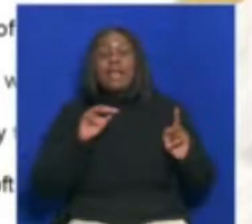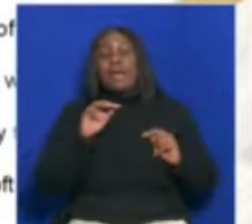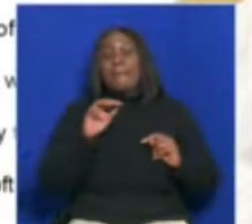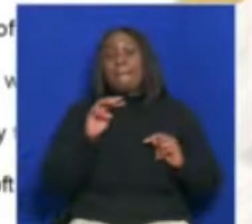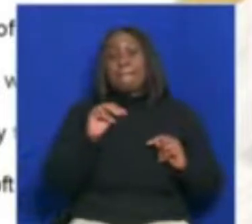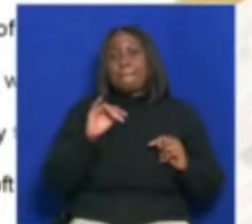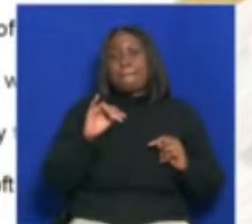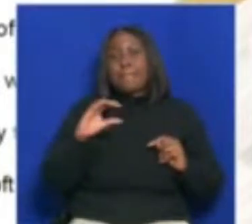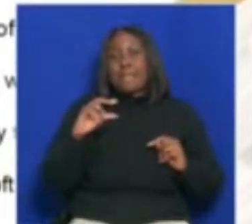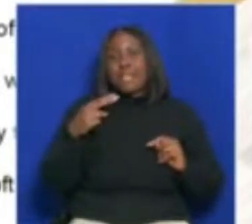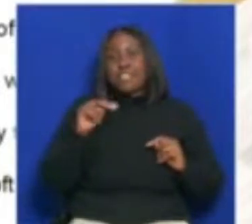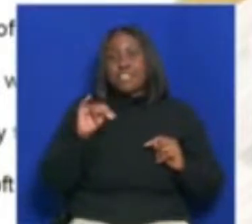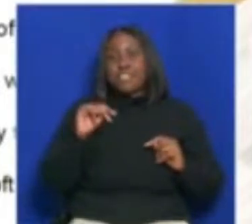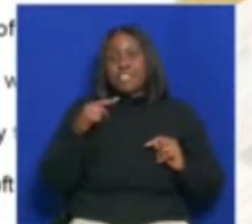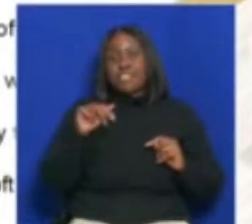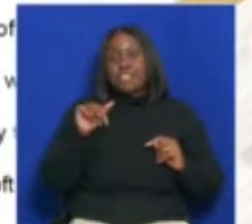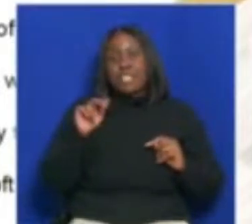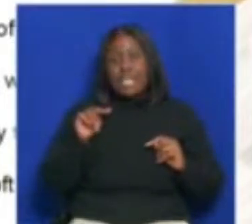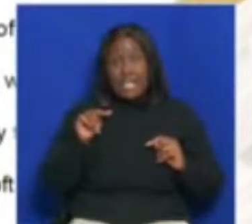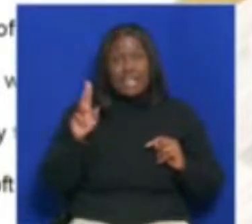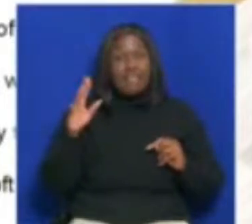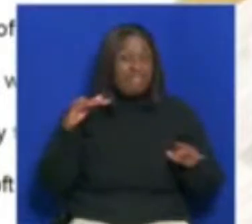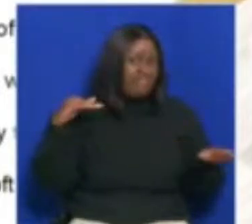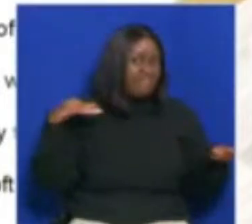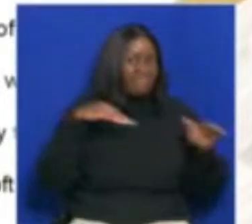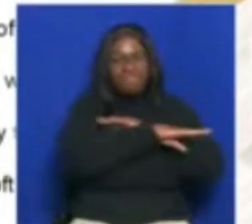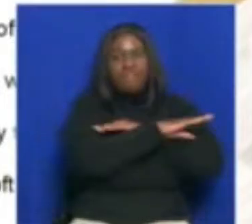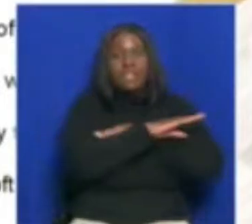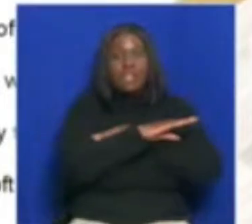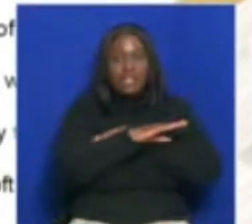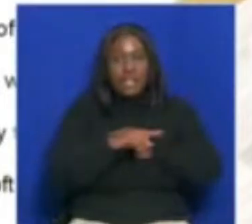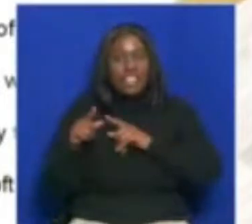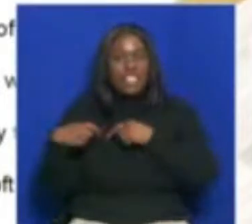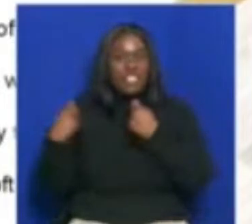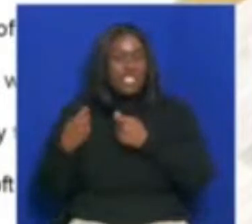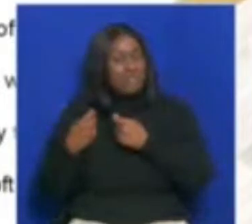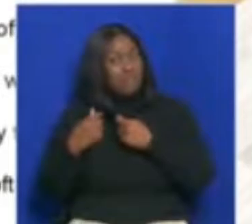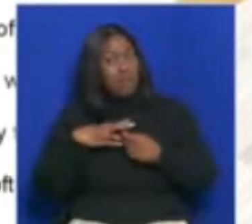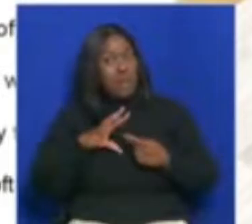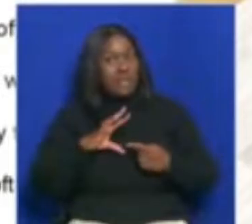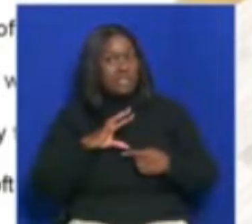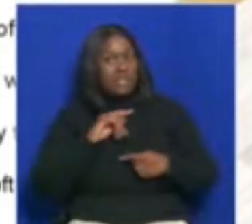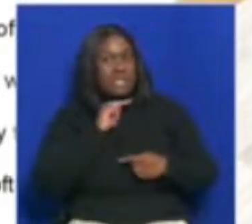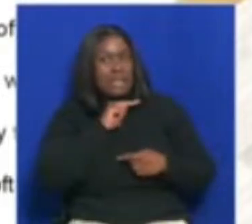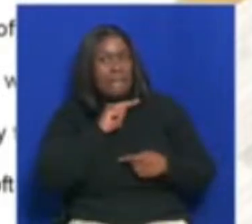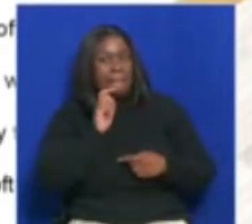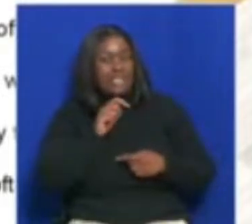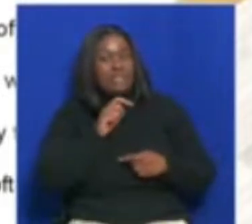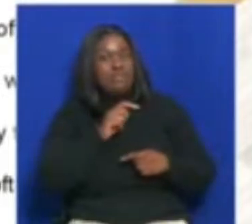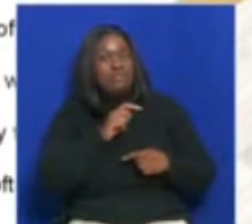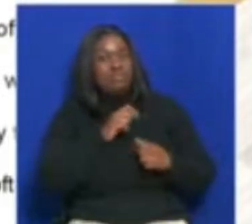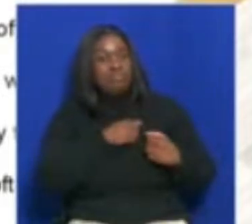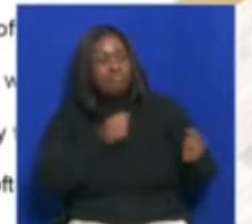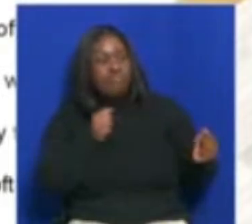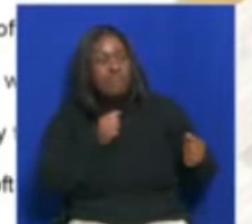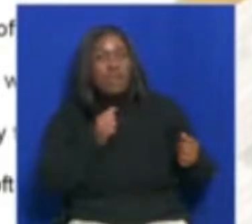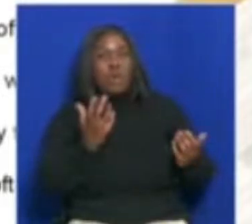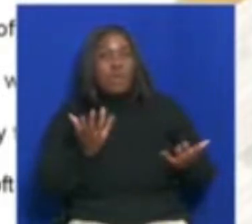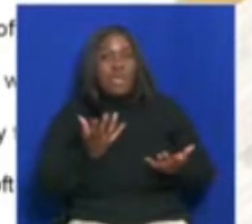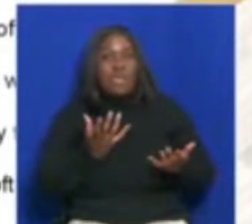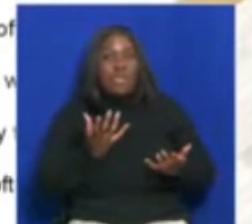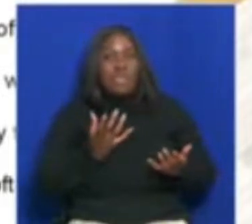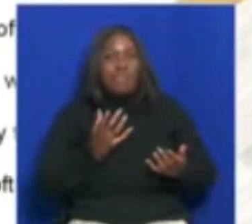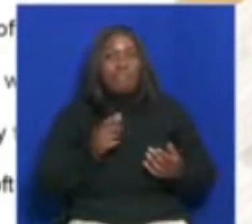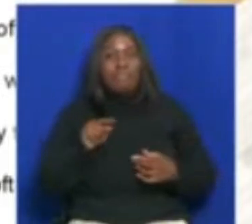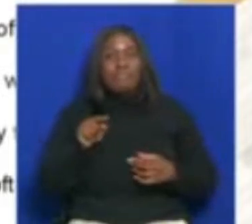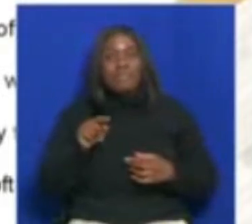allegedly waterboarded by the task team who wanted him to disclose the whereabouts of Bevan Loftus.